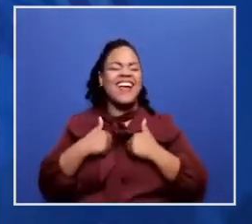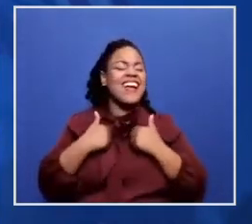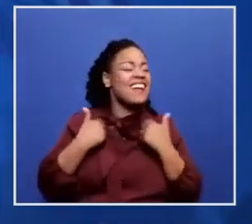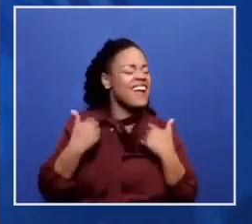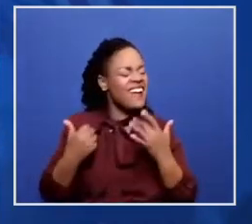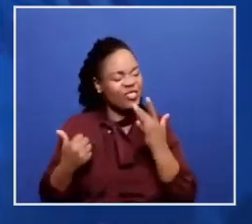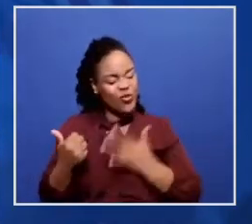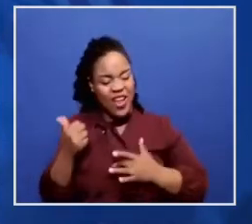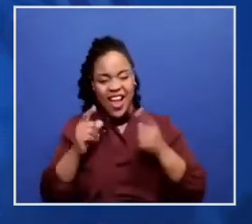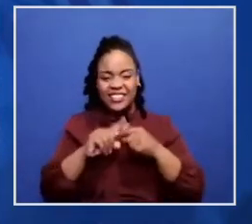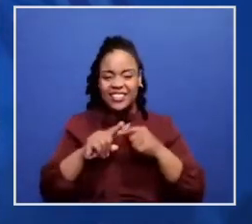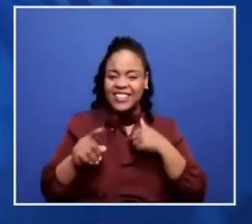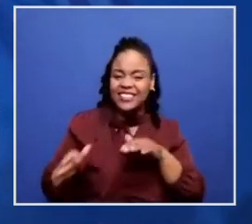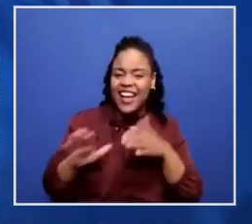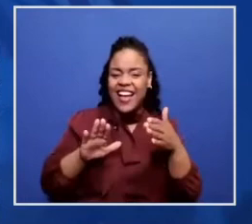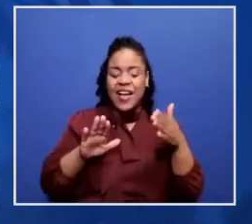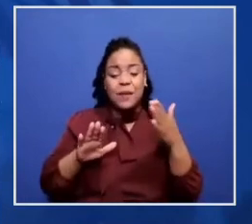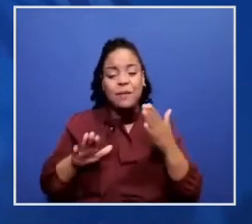Hey,